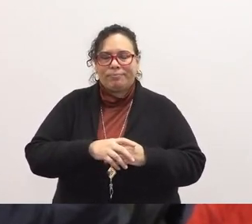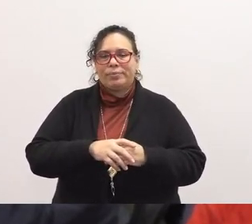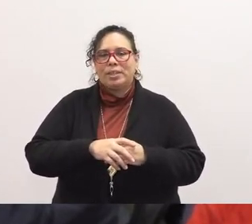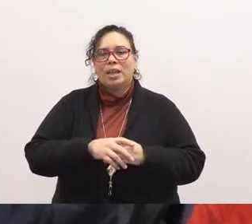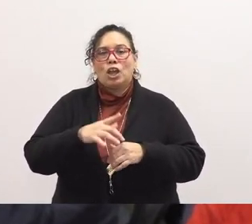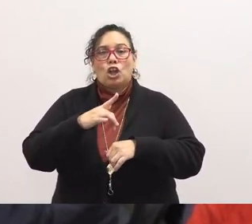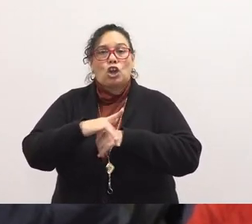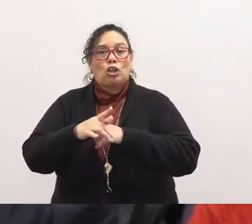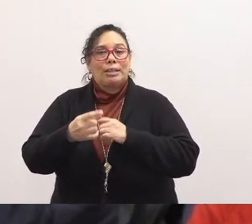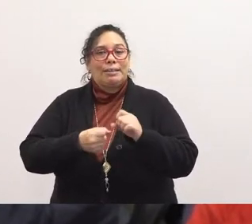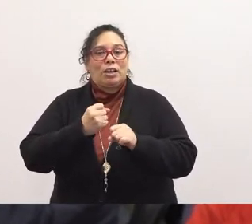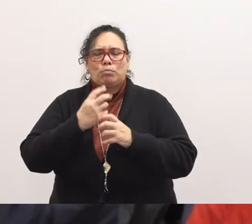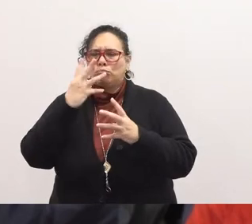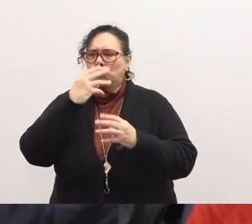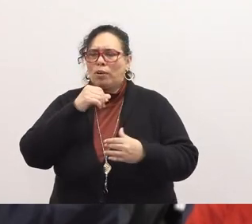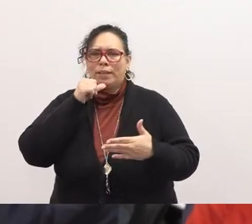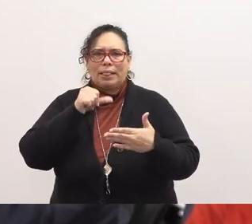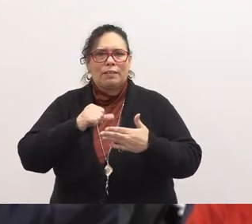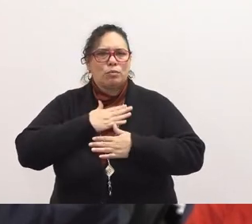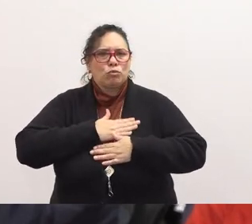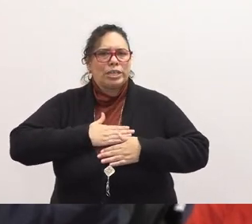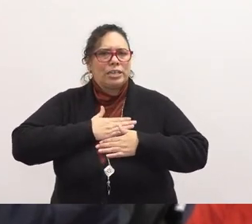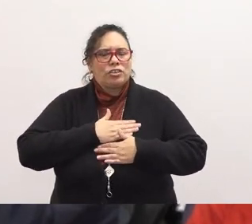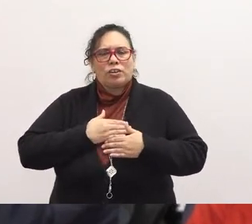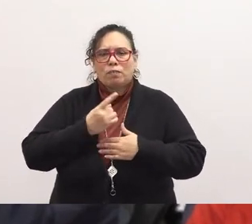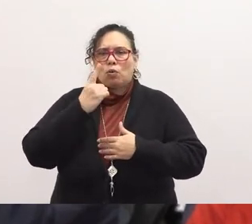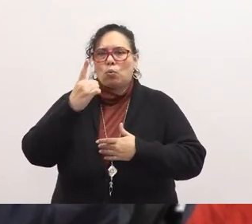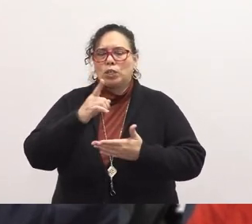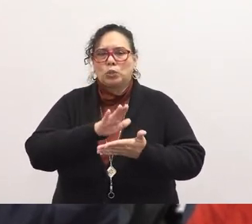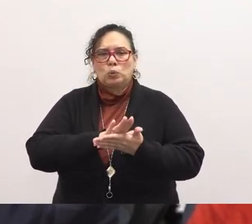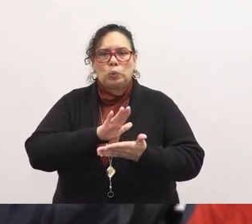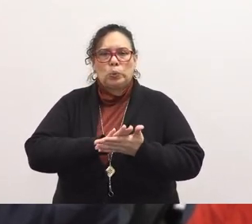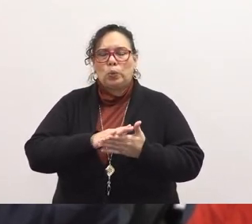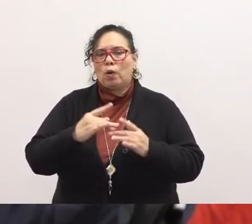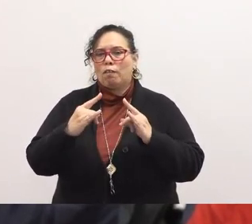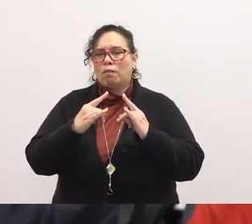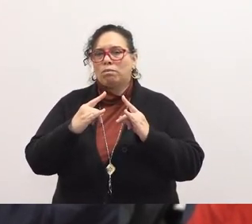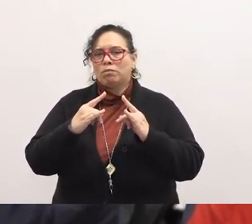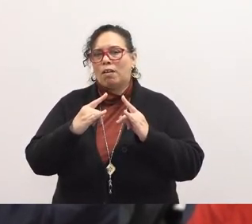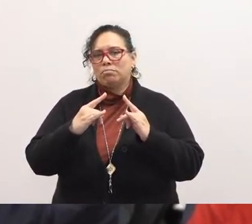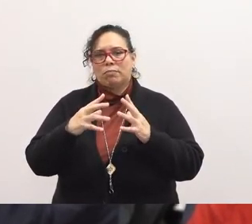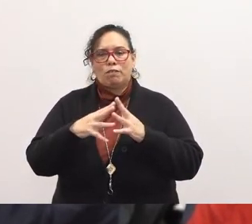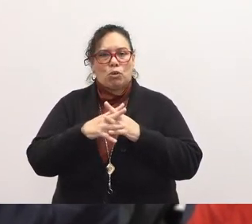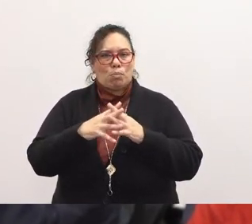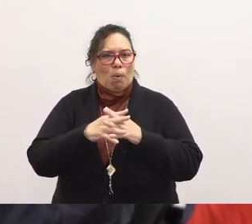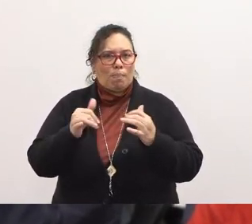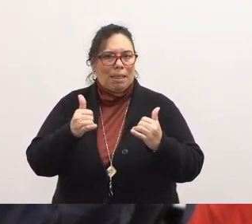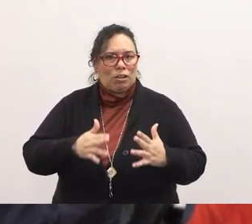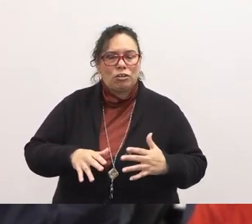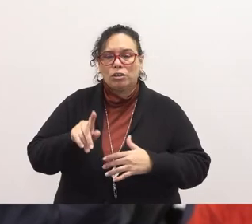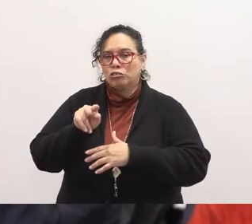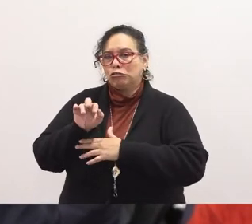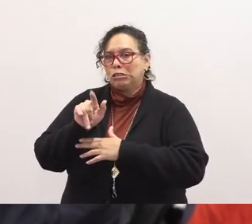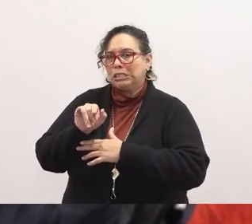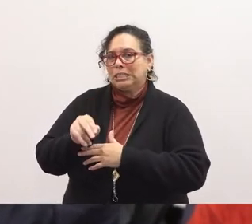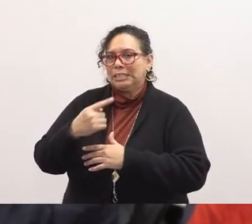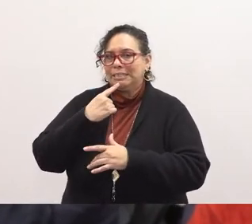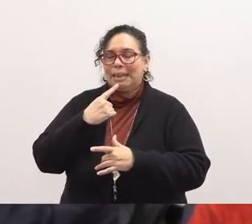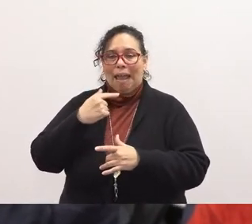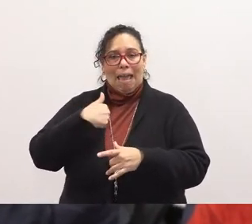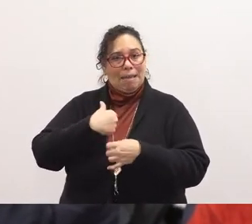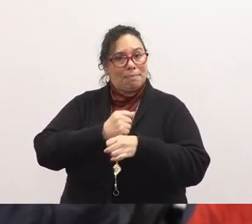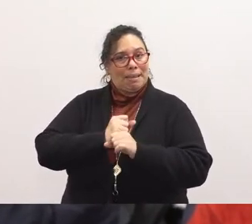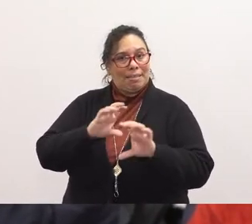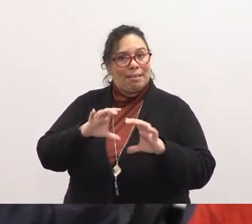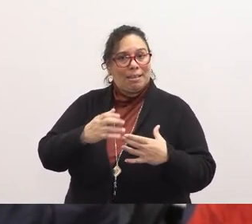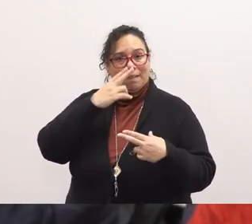I received a beautiful letter of appreciation from one of our school's stellar football players. In this letter, Tristan stated that I made the class fun, exciting,